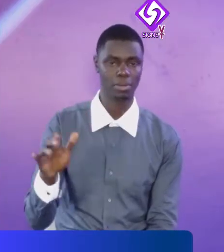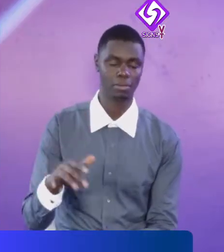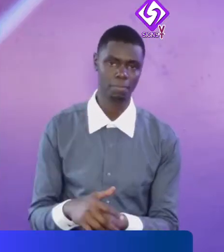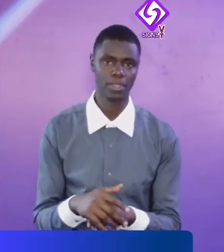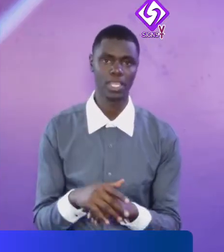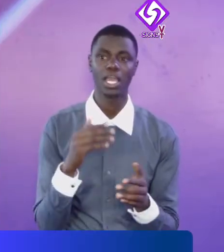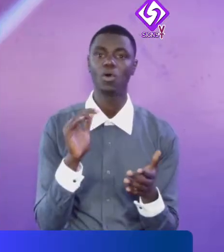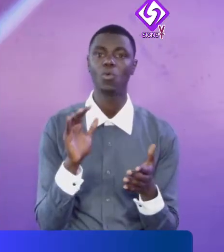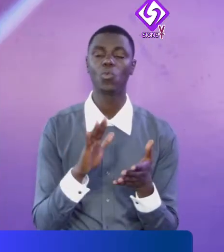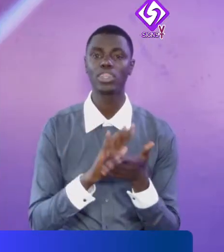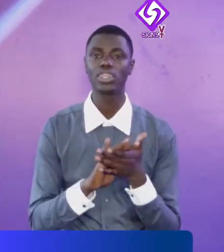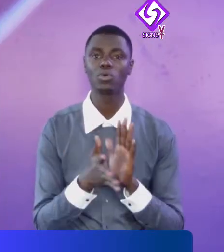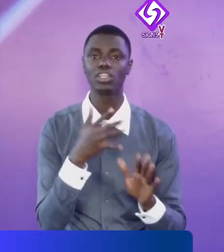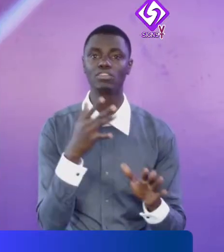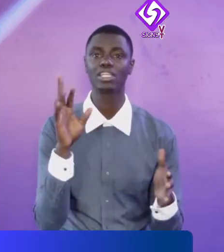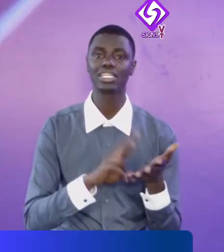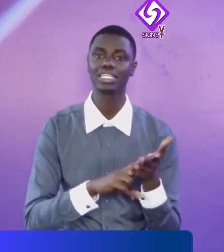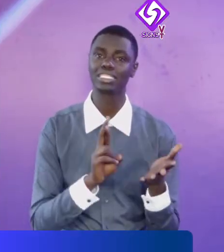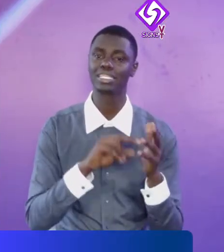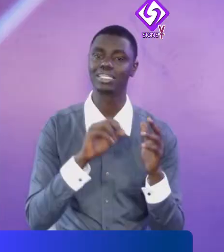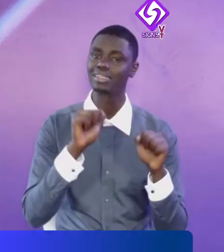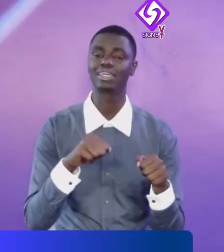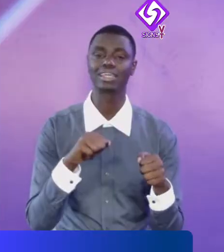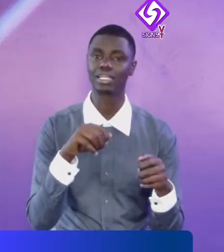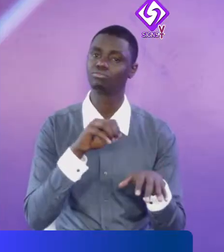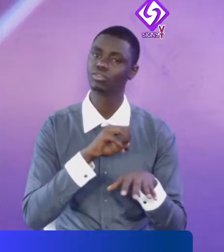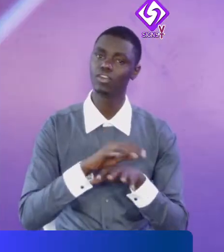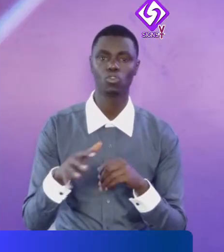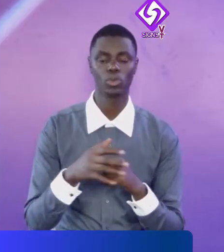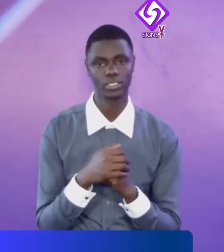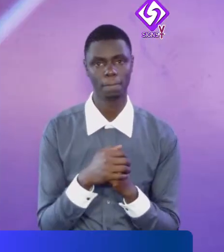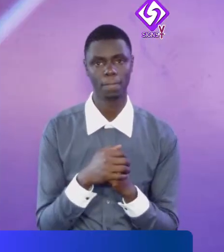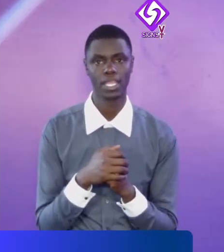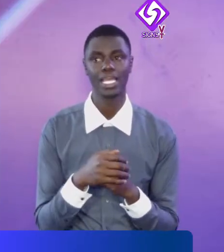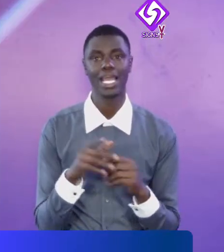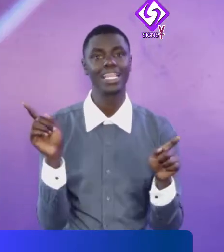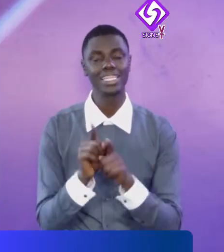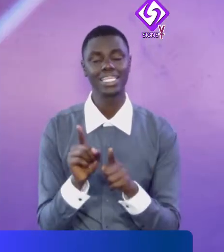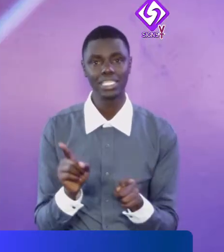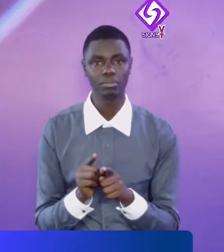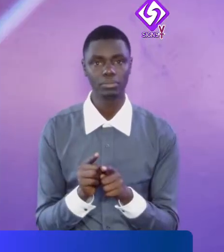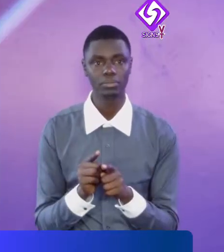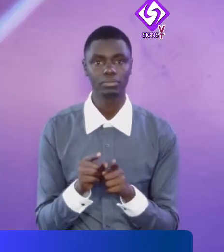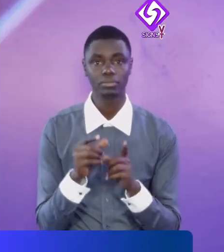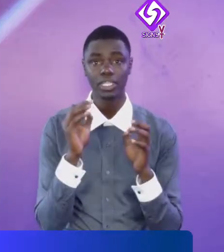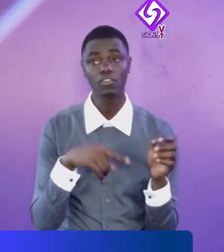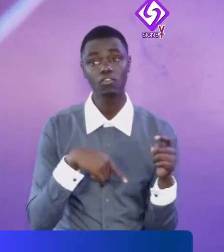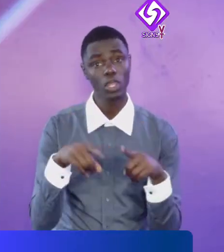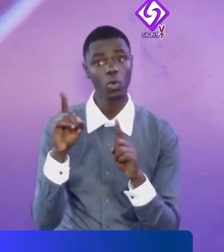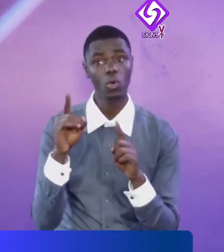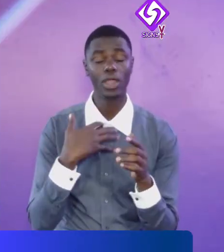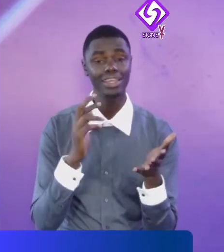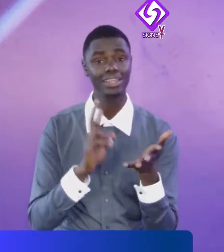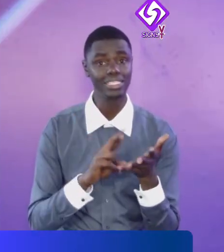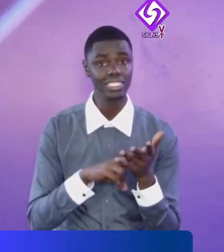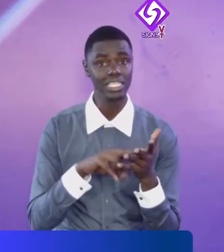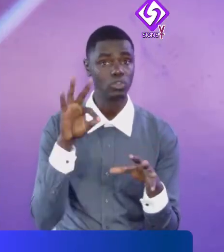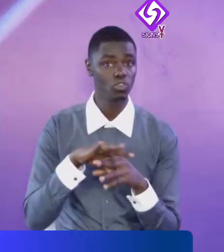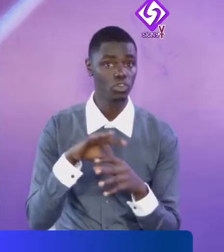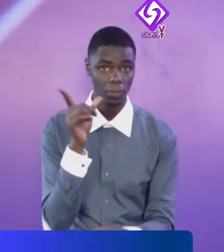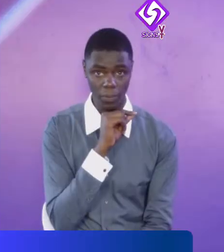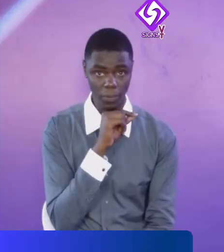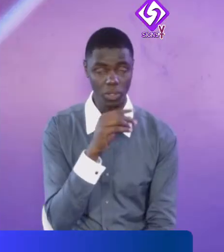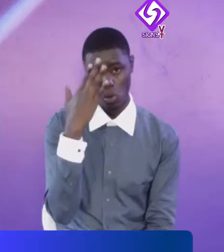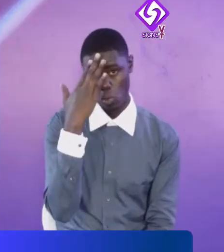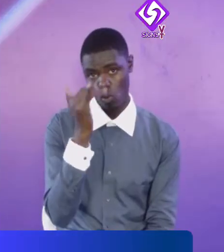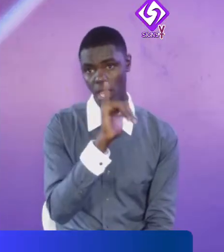even without registering, they can still influence. It is safer, the safest one, if they go and register to vote,